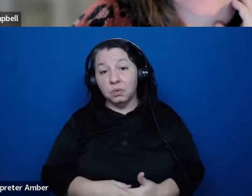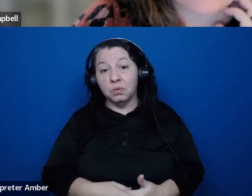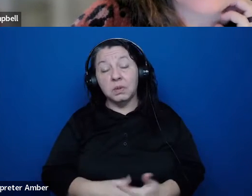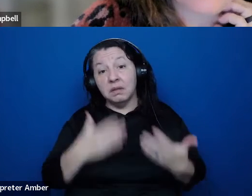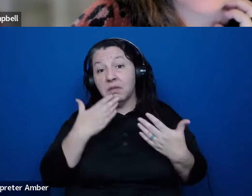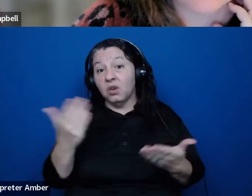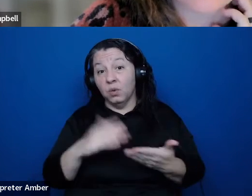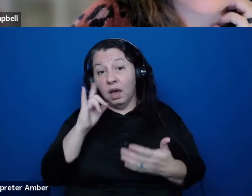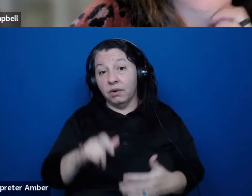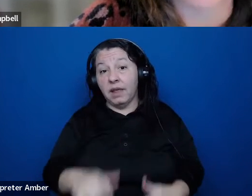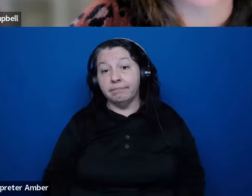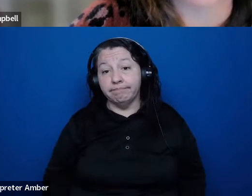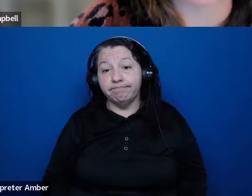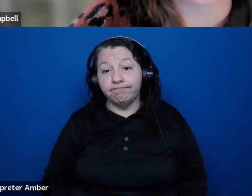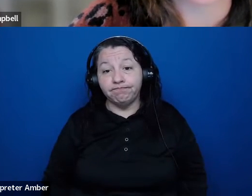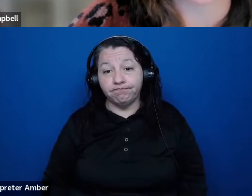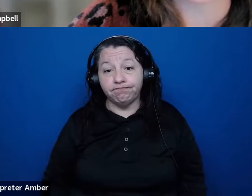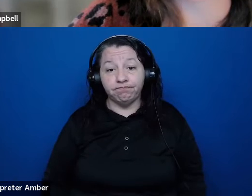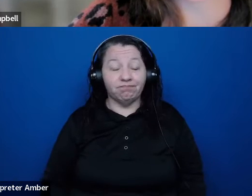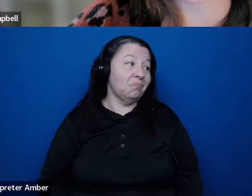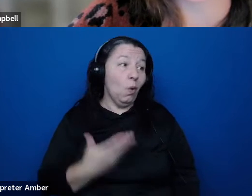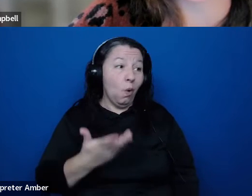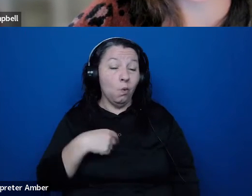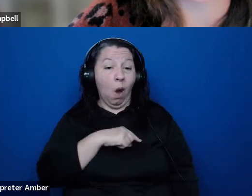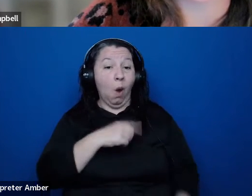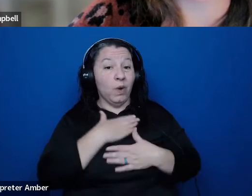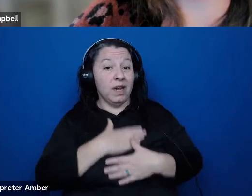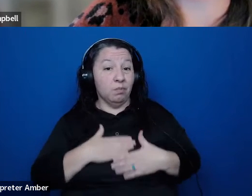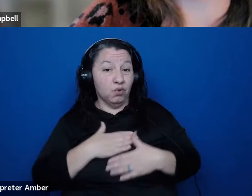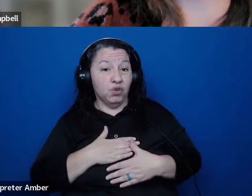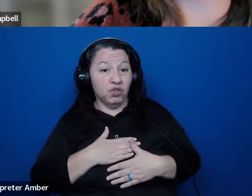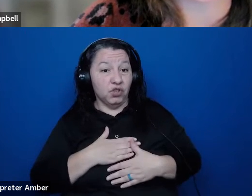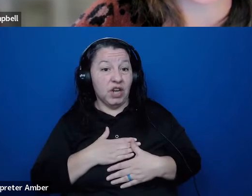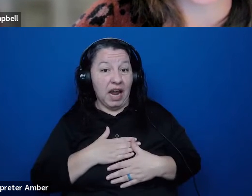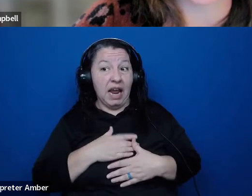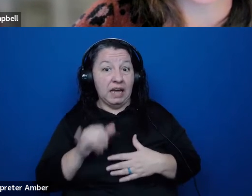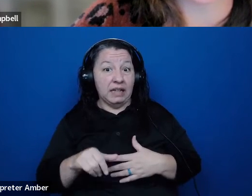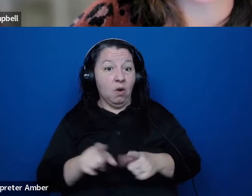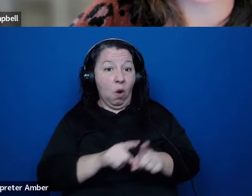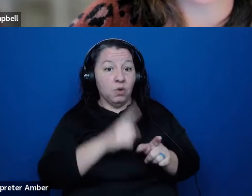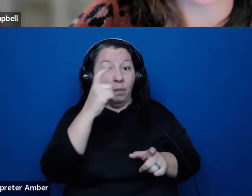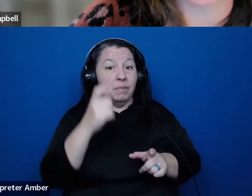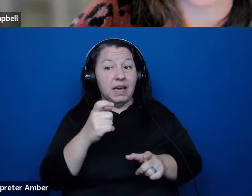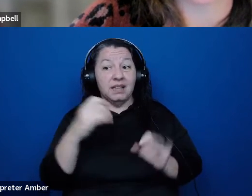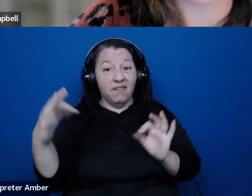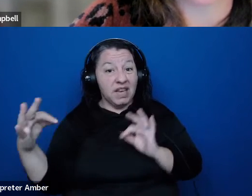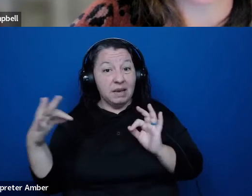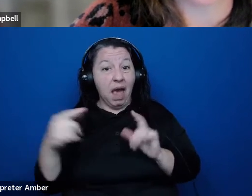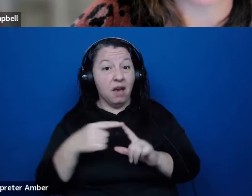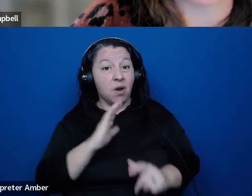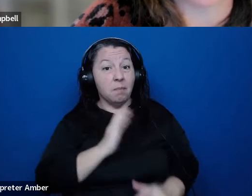for that. Well, we appreciate it as well because the feedback to us from both our members and providers